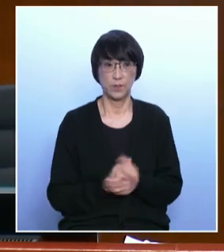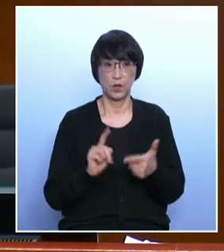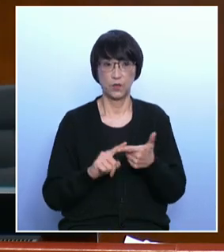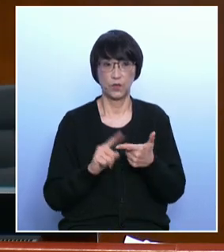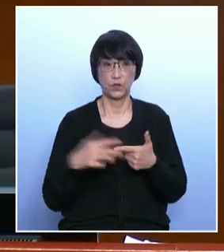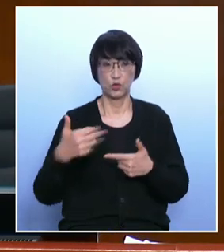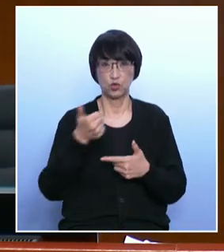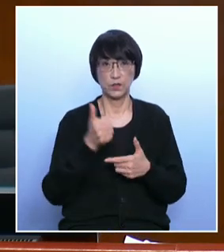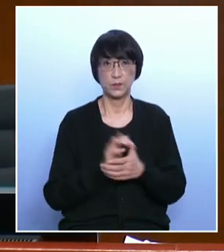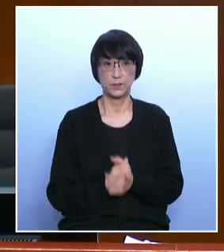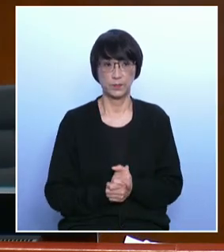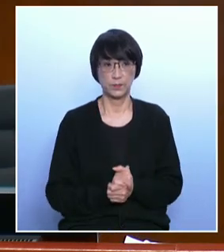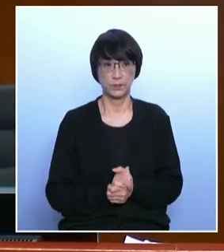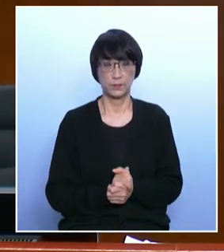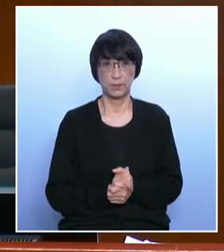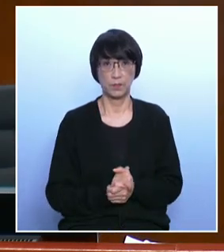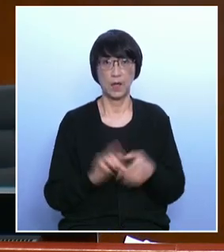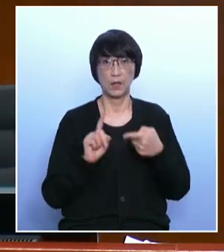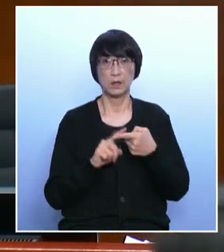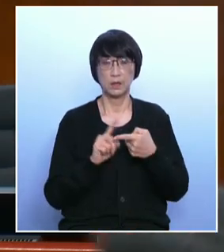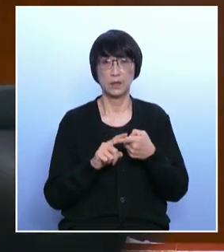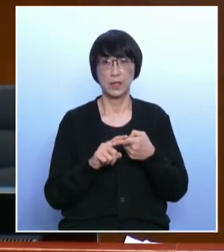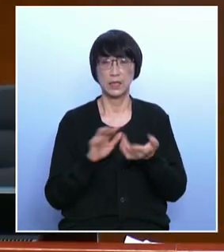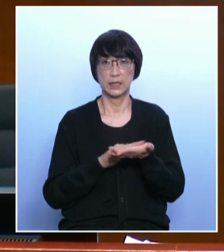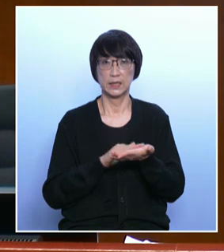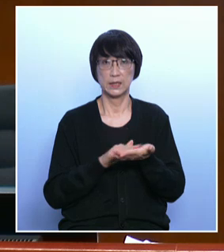Members, it's the appointed time. We have a quorum. I call to order the meeting.